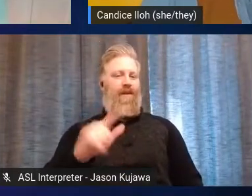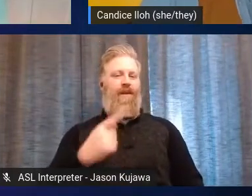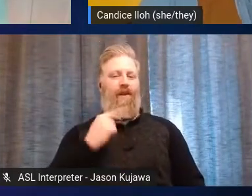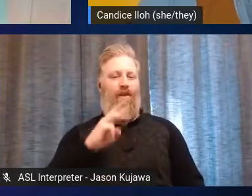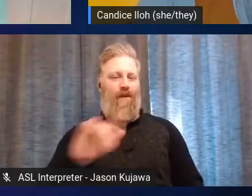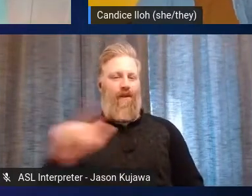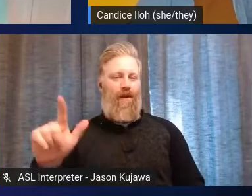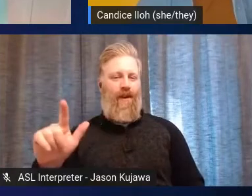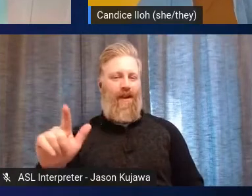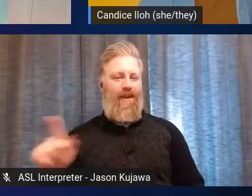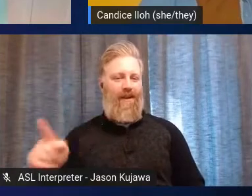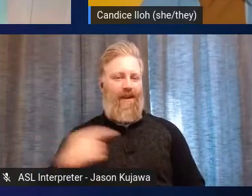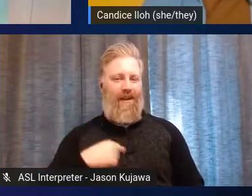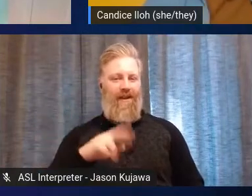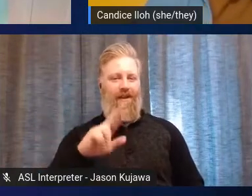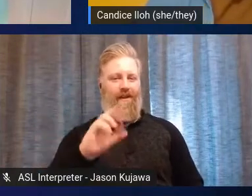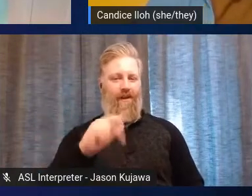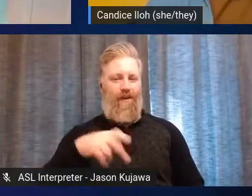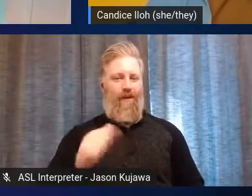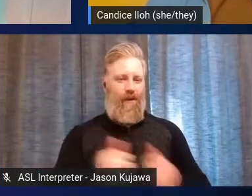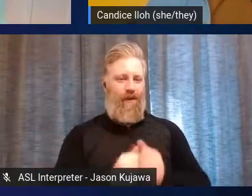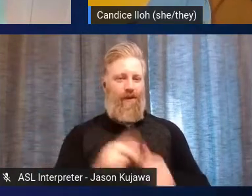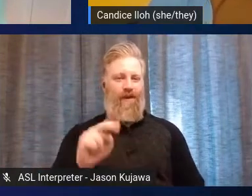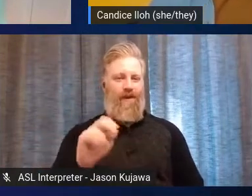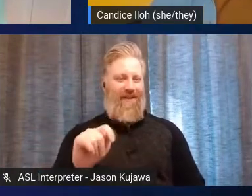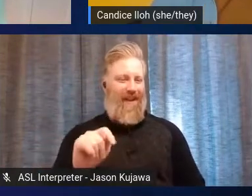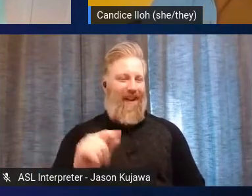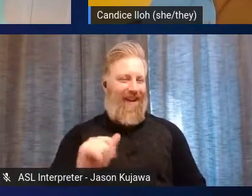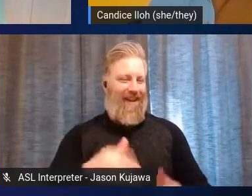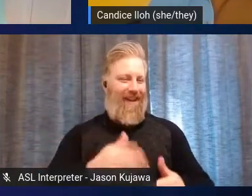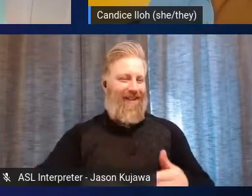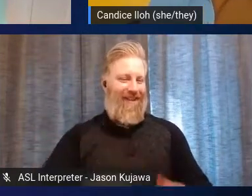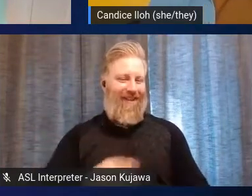with a rope with a knot at the end.